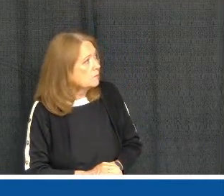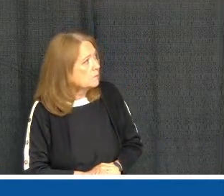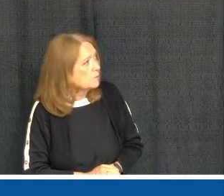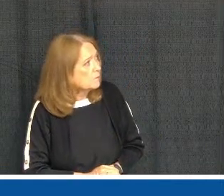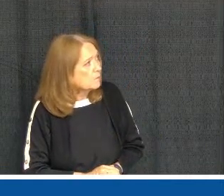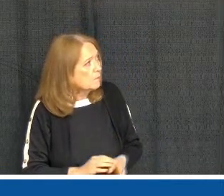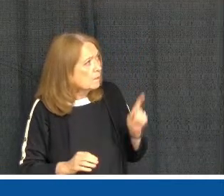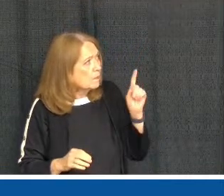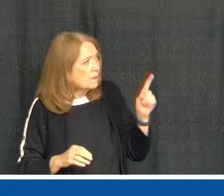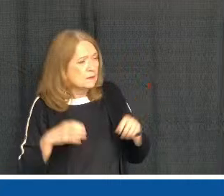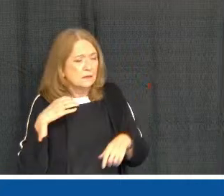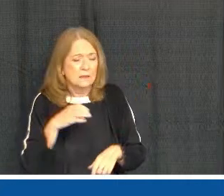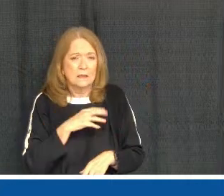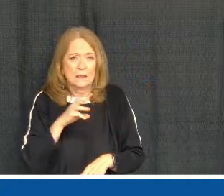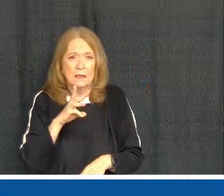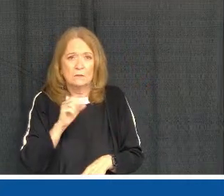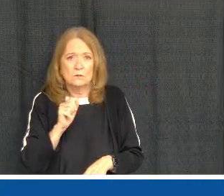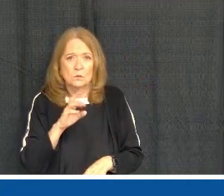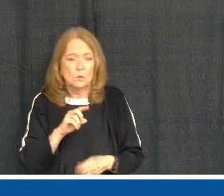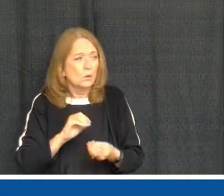This is in Council Ward number 11.